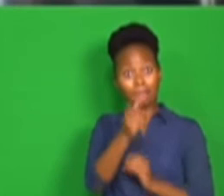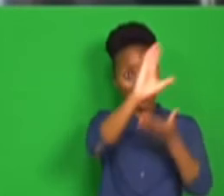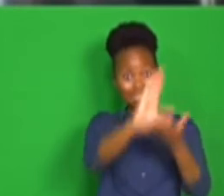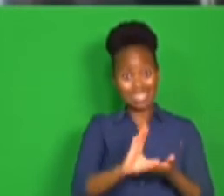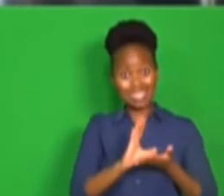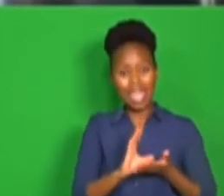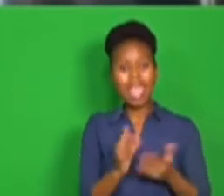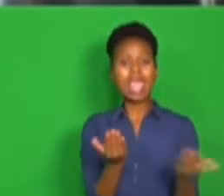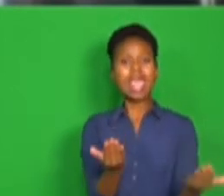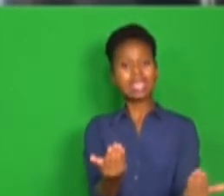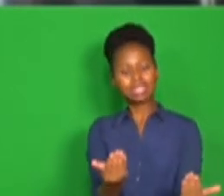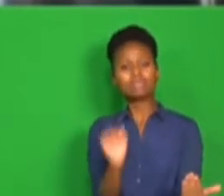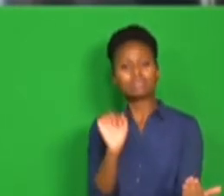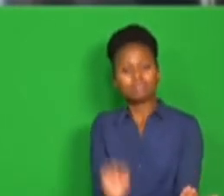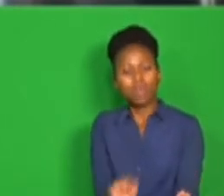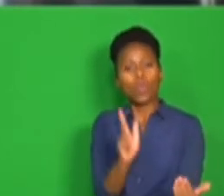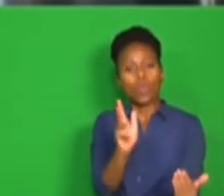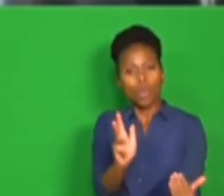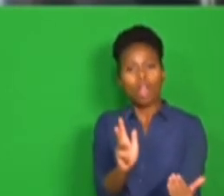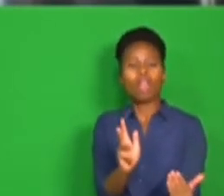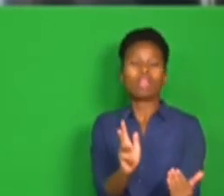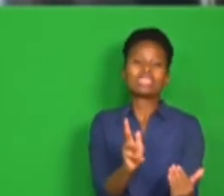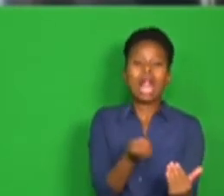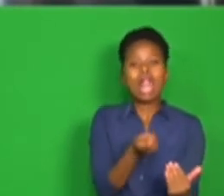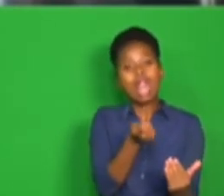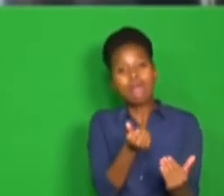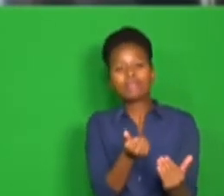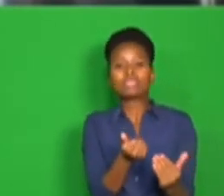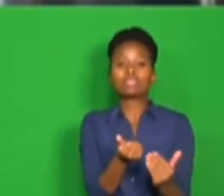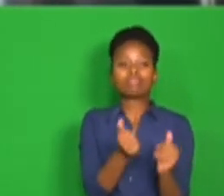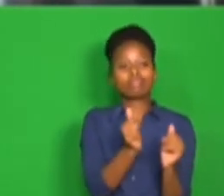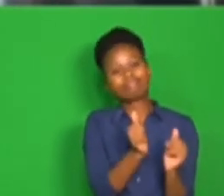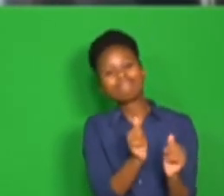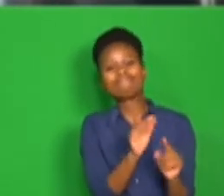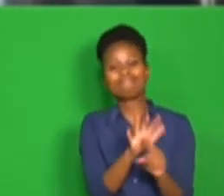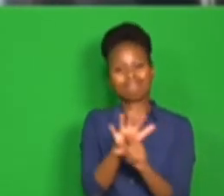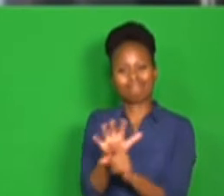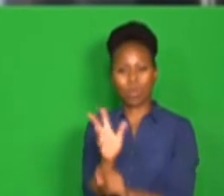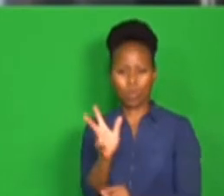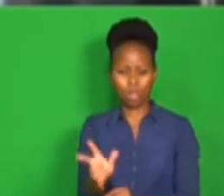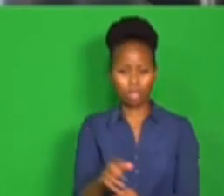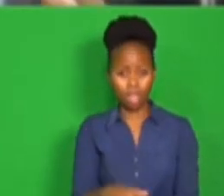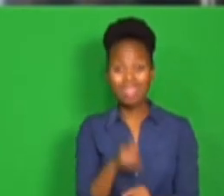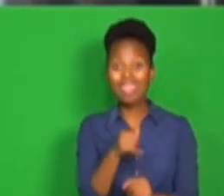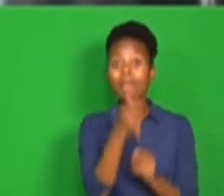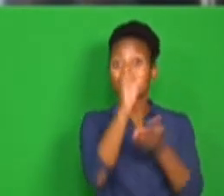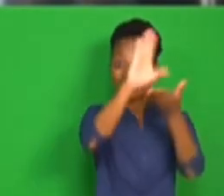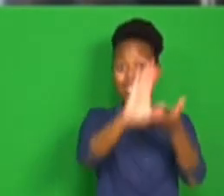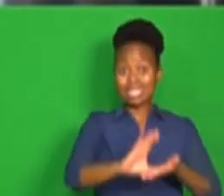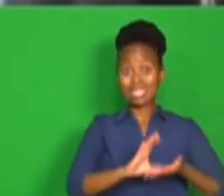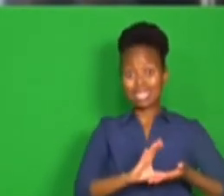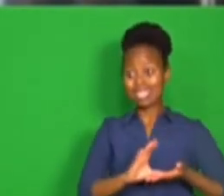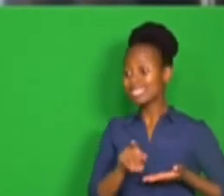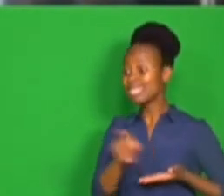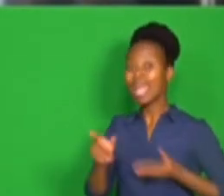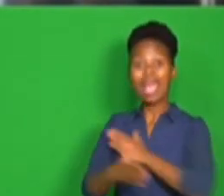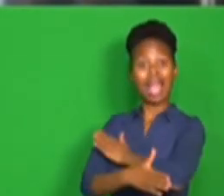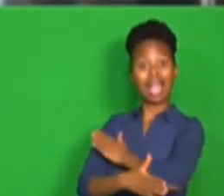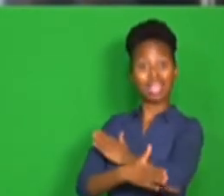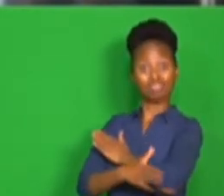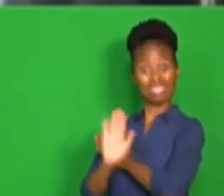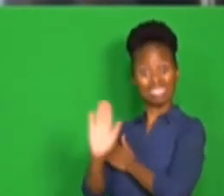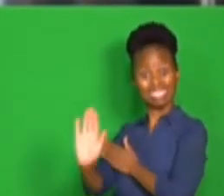be discriminatory. What do I mean by that? I mean that those flows will go to those countries with